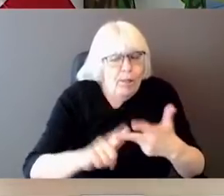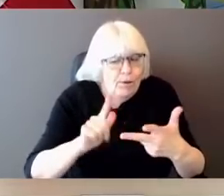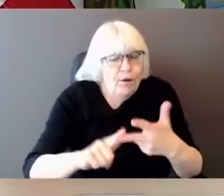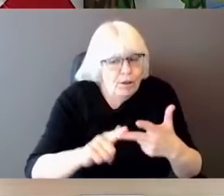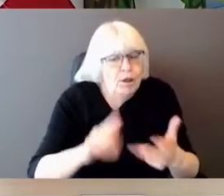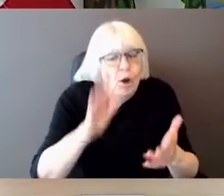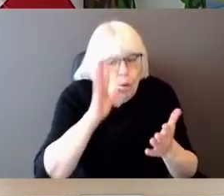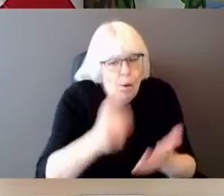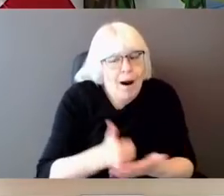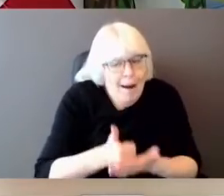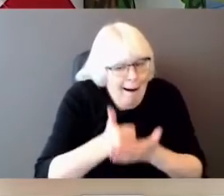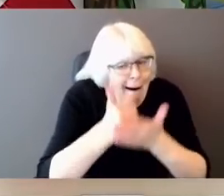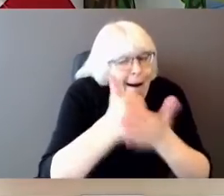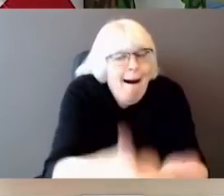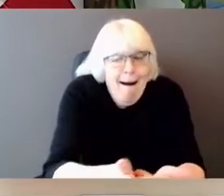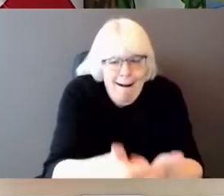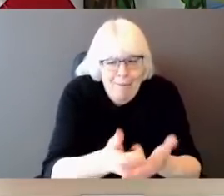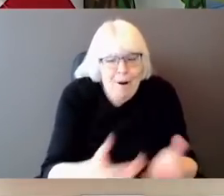outcomes. And